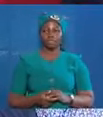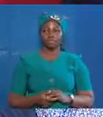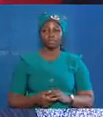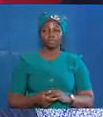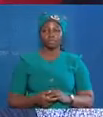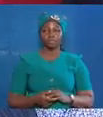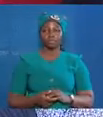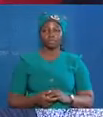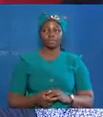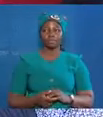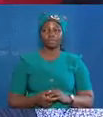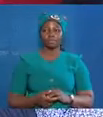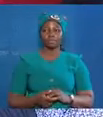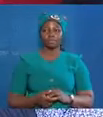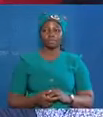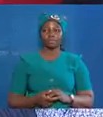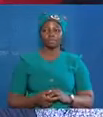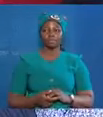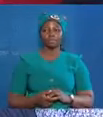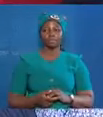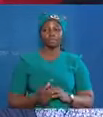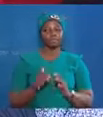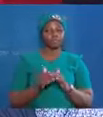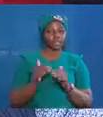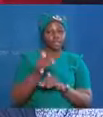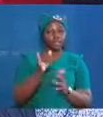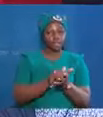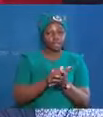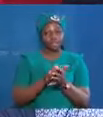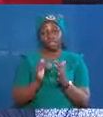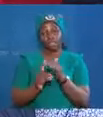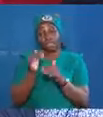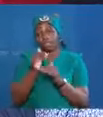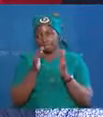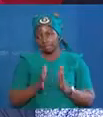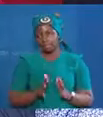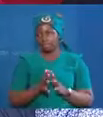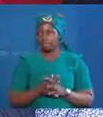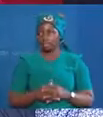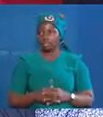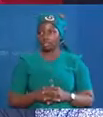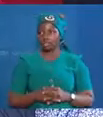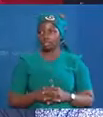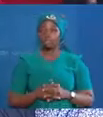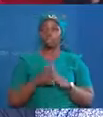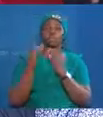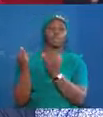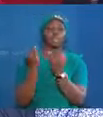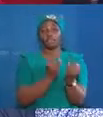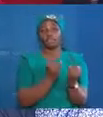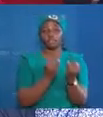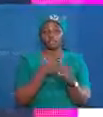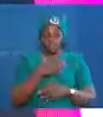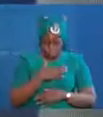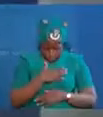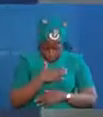it's not there. After that, I would like to take this opportunity now to invite